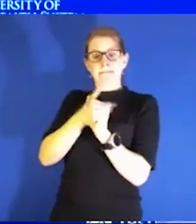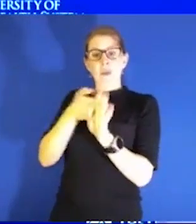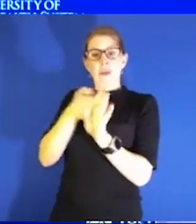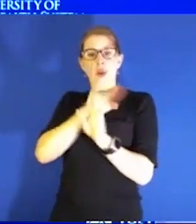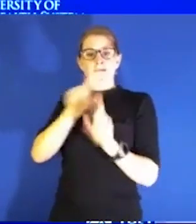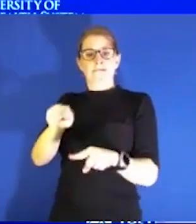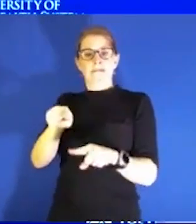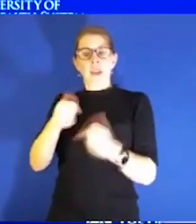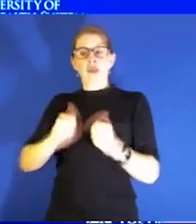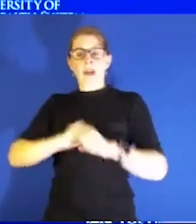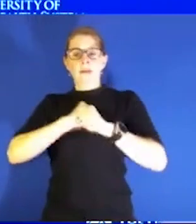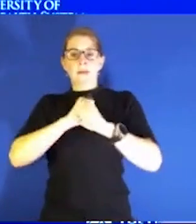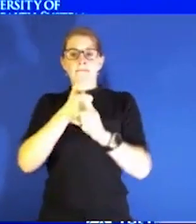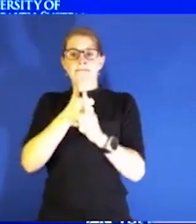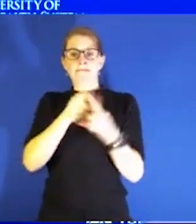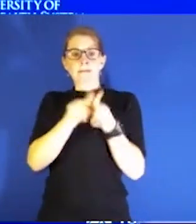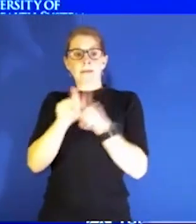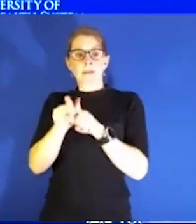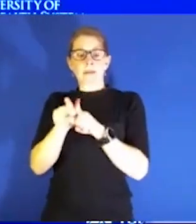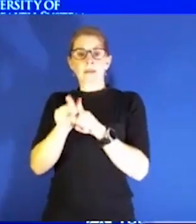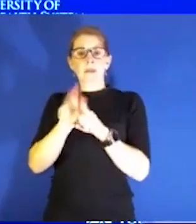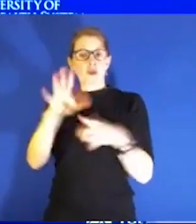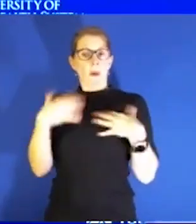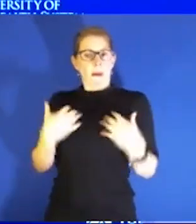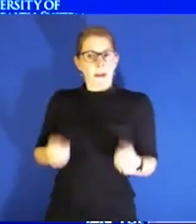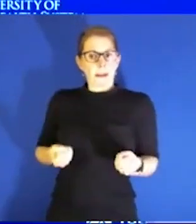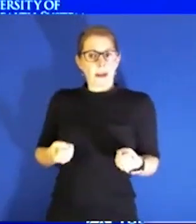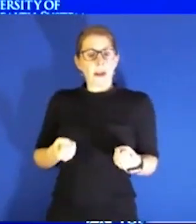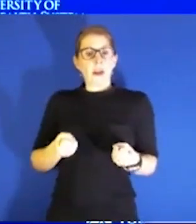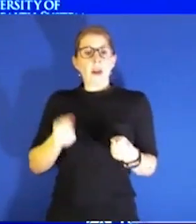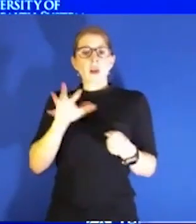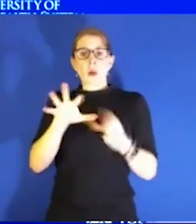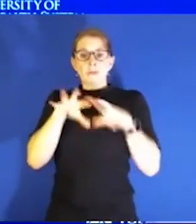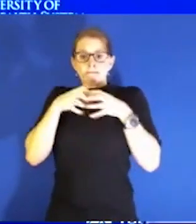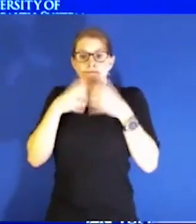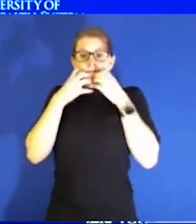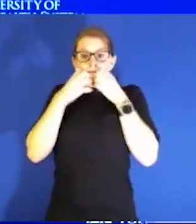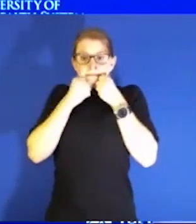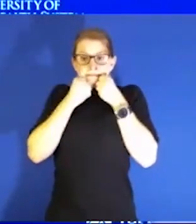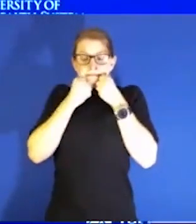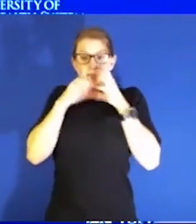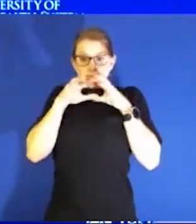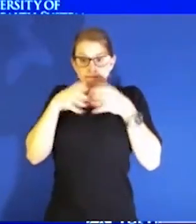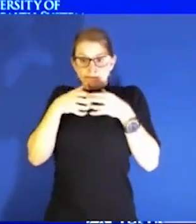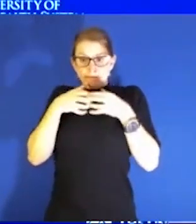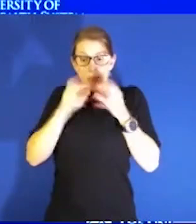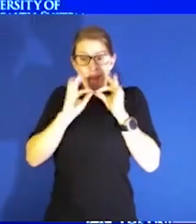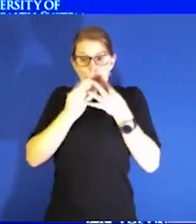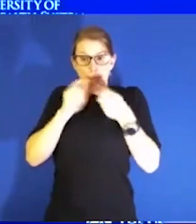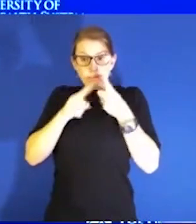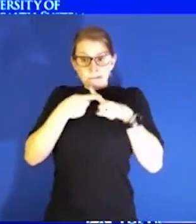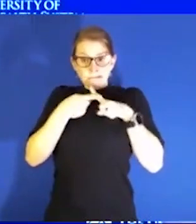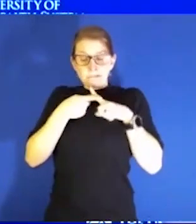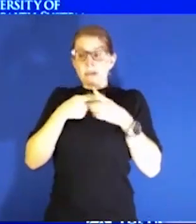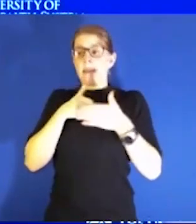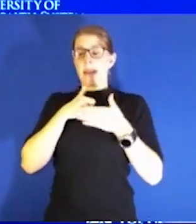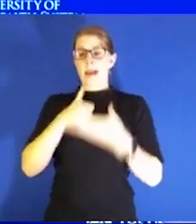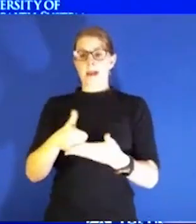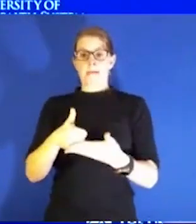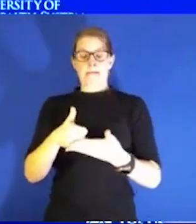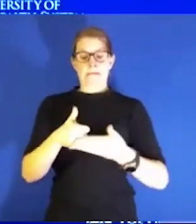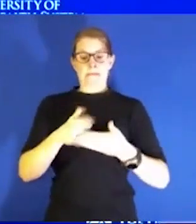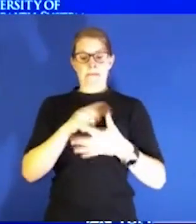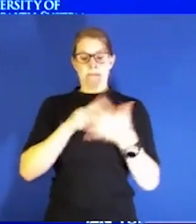protect yourself and your health, your bubble or your family's health, and do those things that can help you do that. And that is